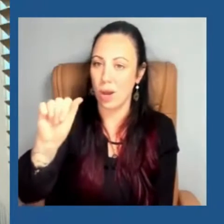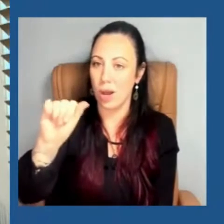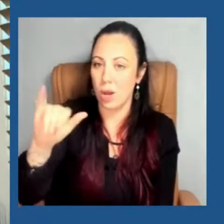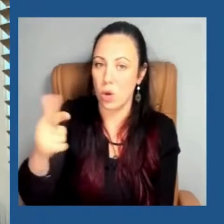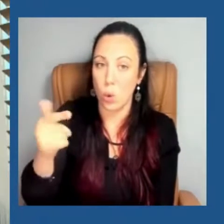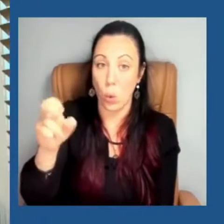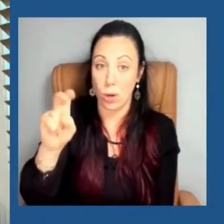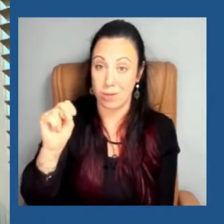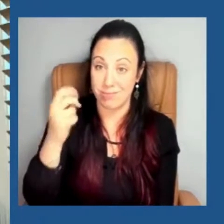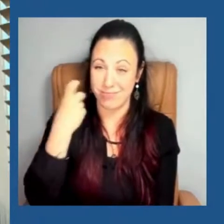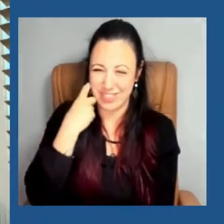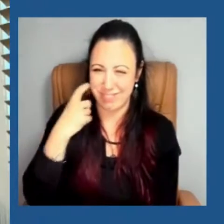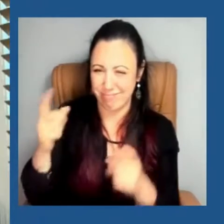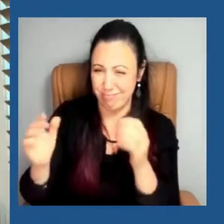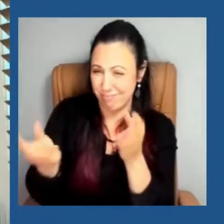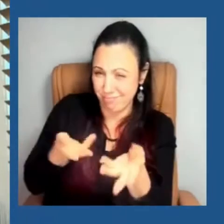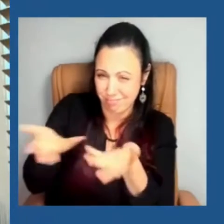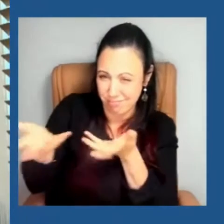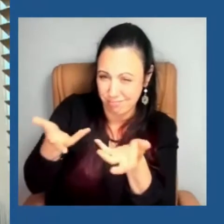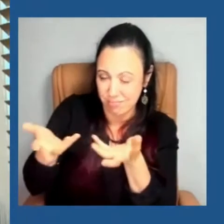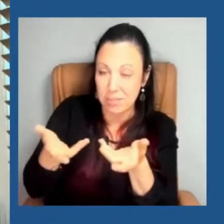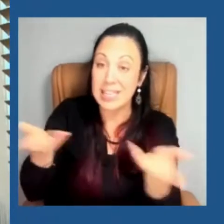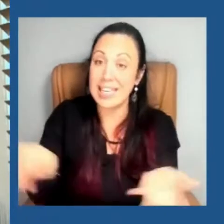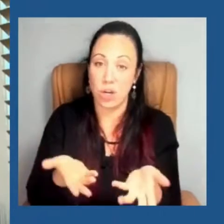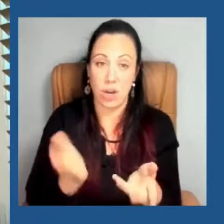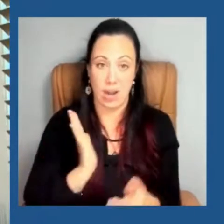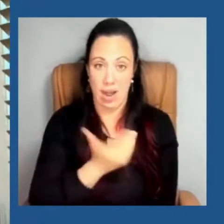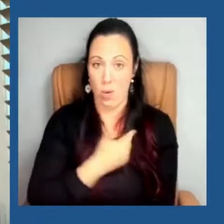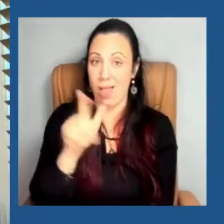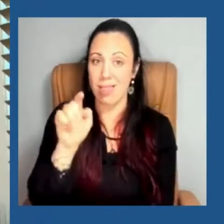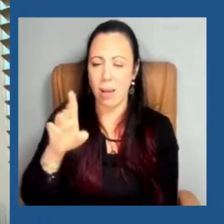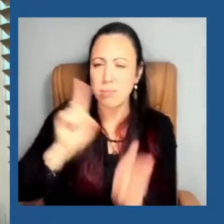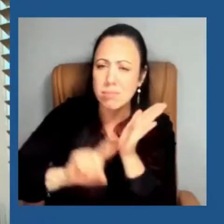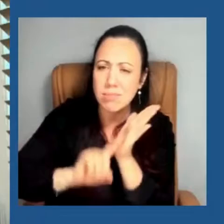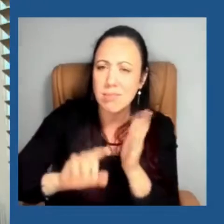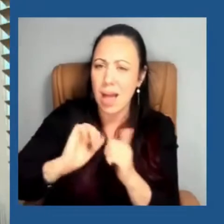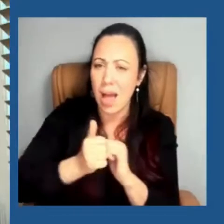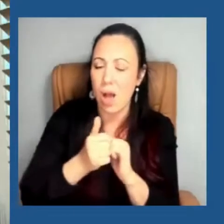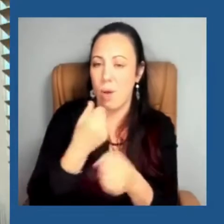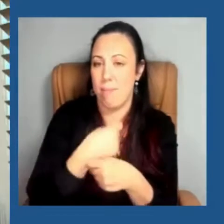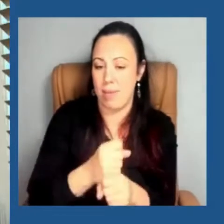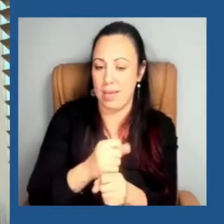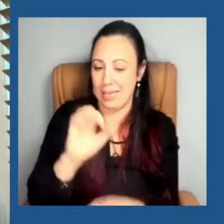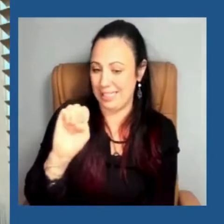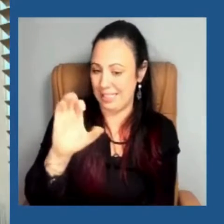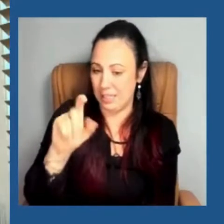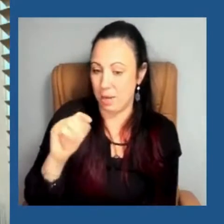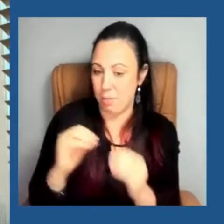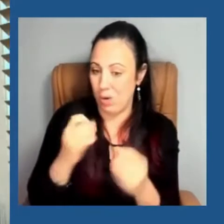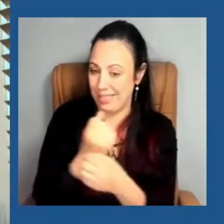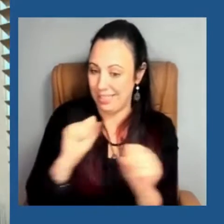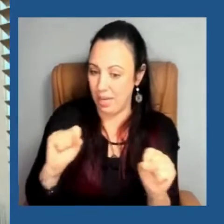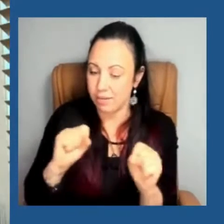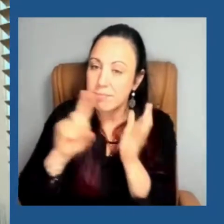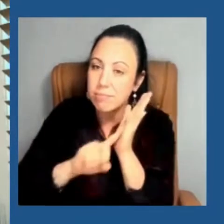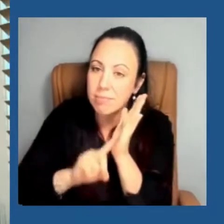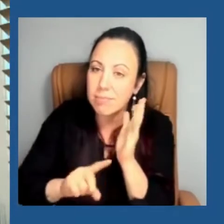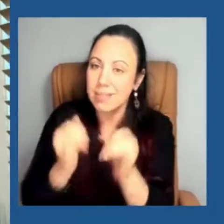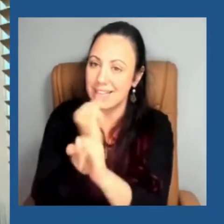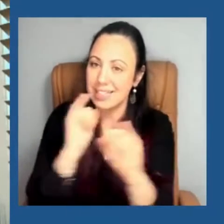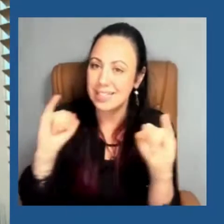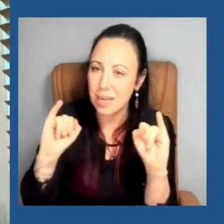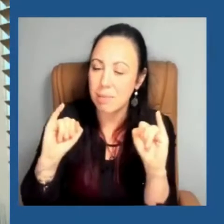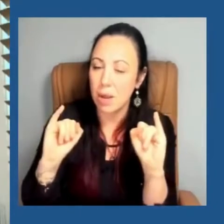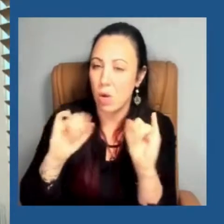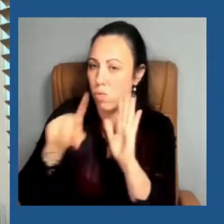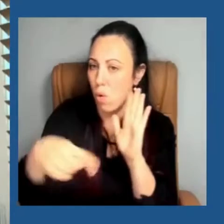at NIMH, we're conducting research studies on ways to make ECT safer by examining the independent roles that the electric